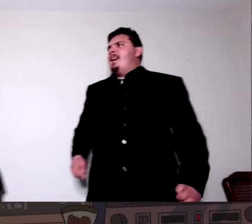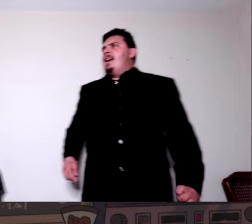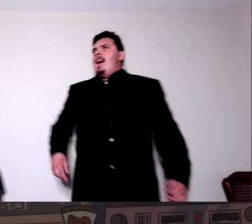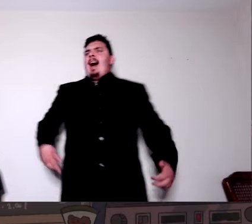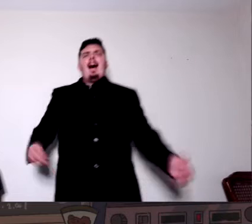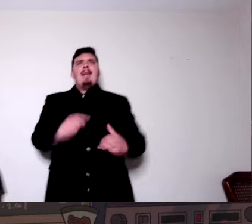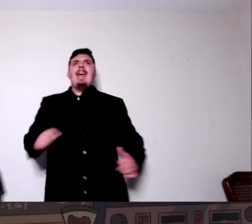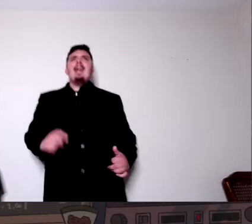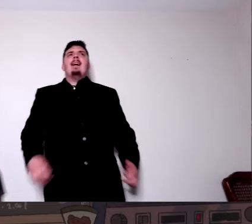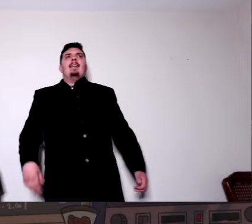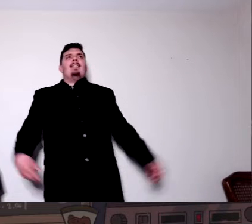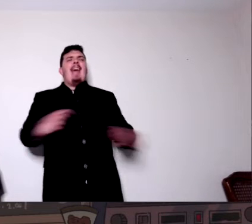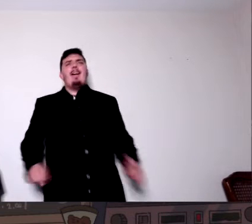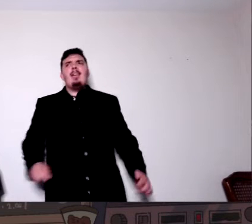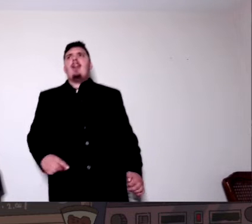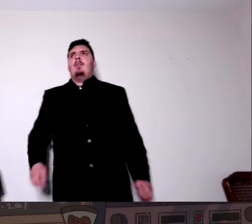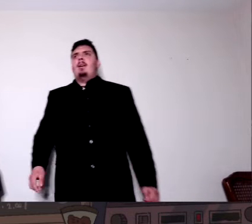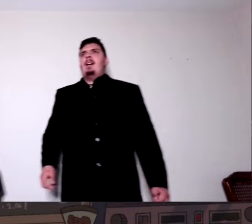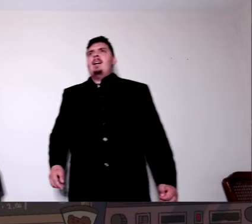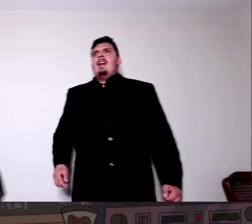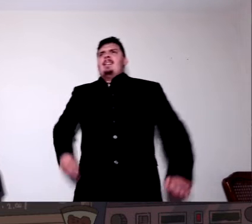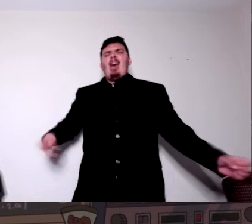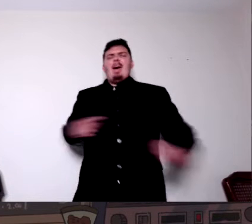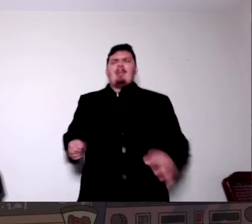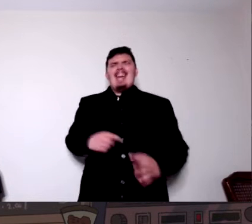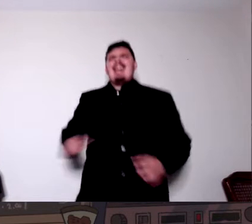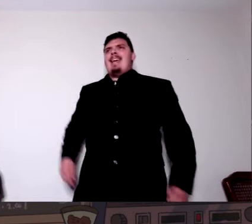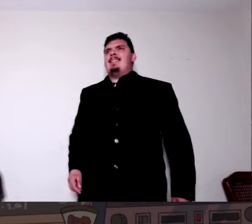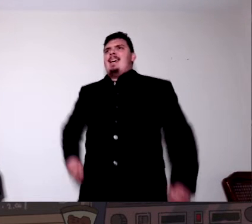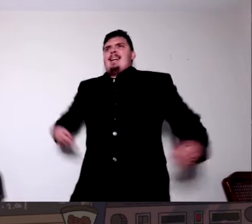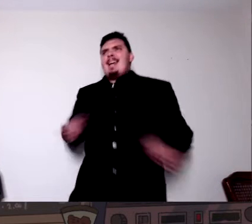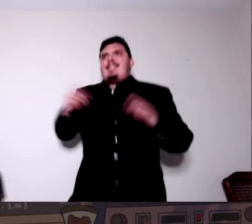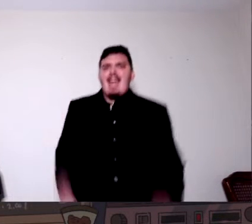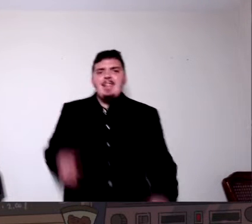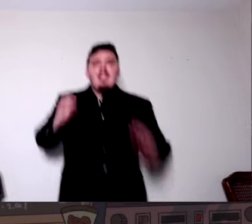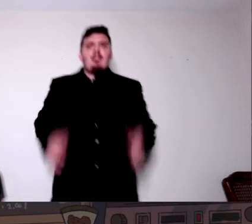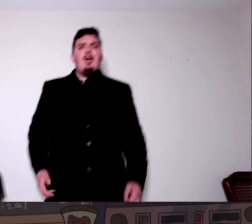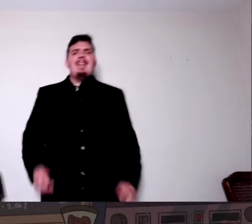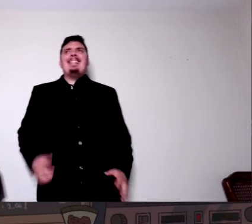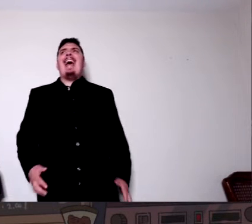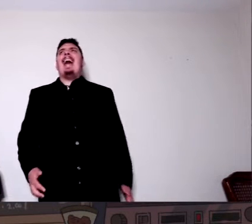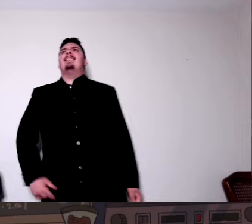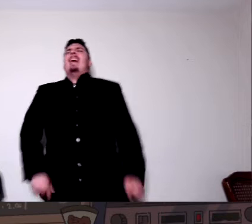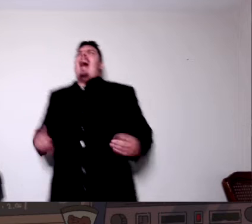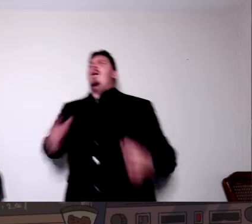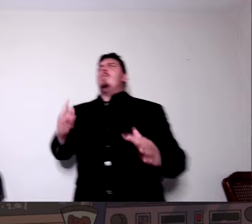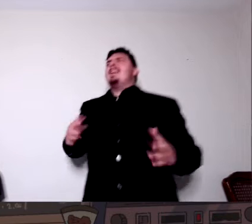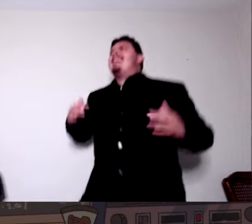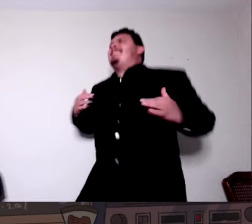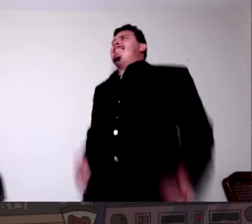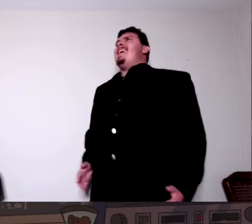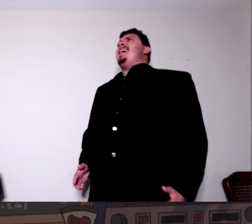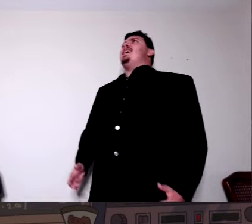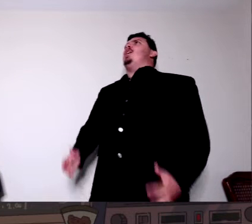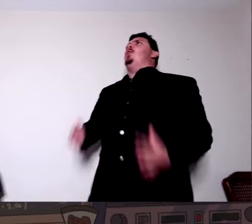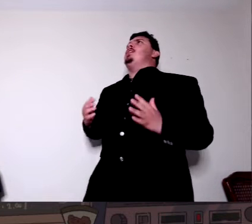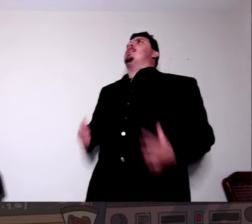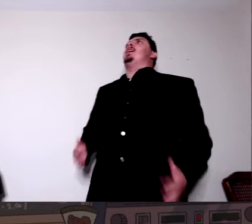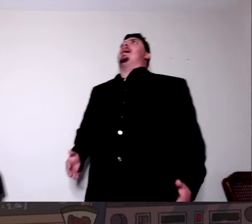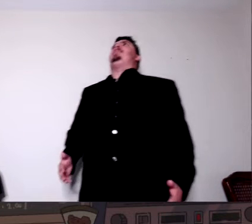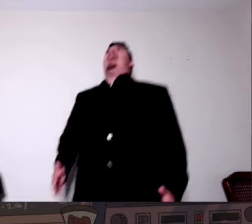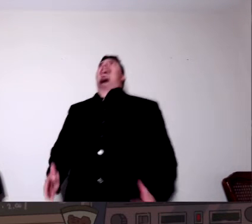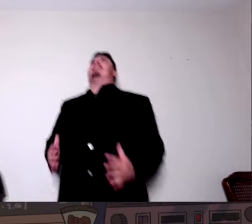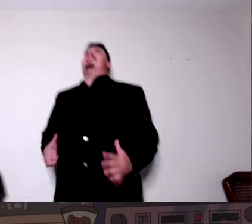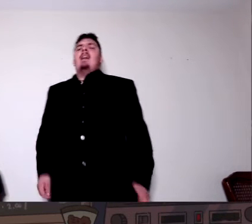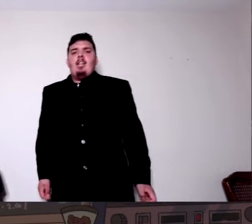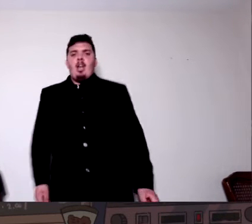Mr. Daddy! I'm here to tell you to please continue doing the daddies. I want to see who you're